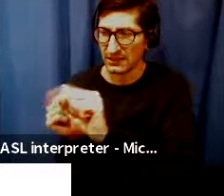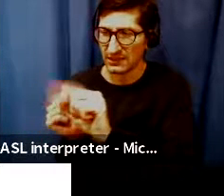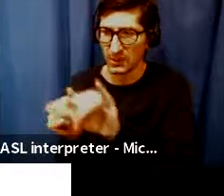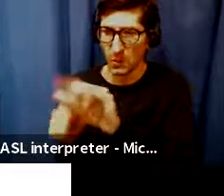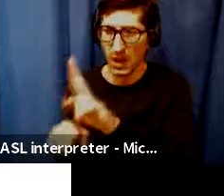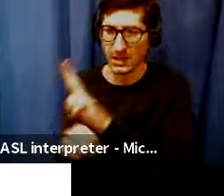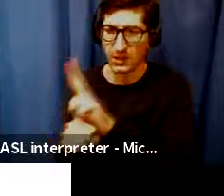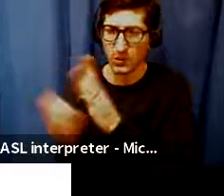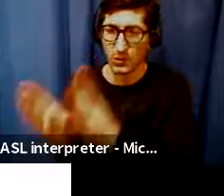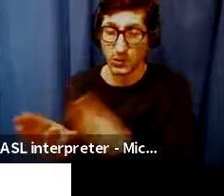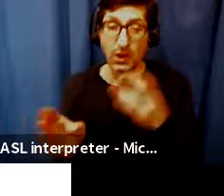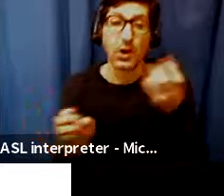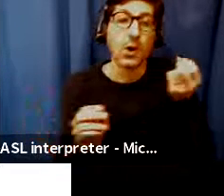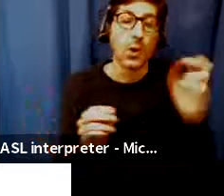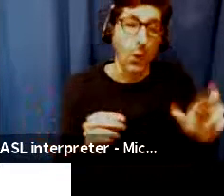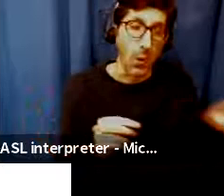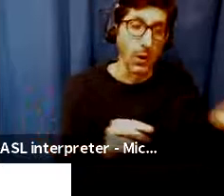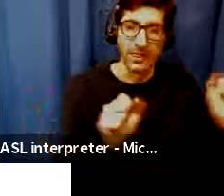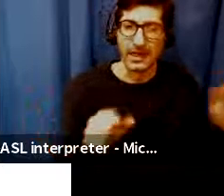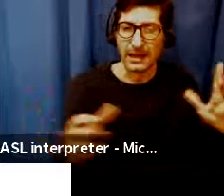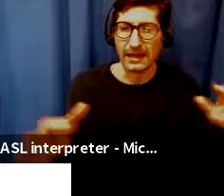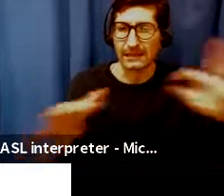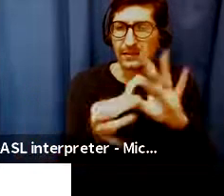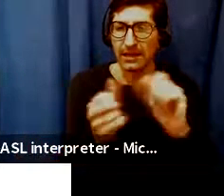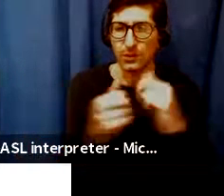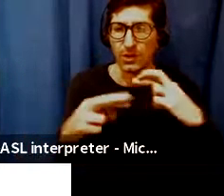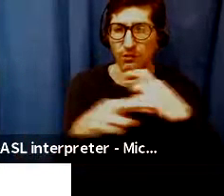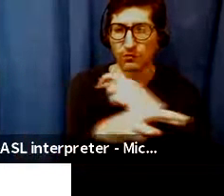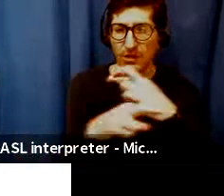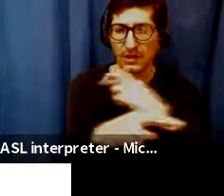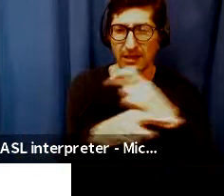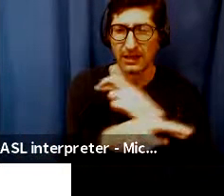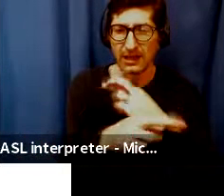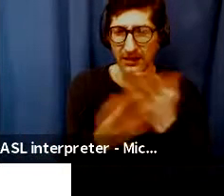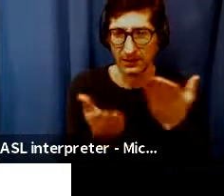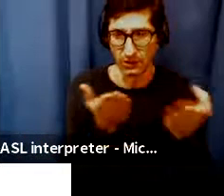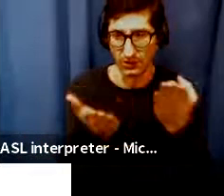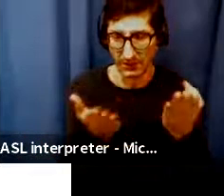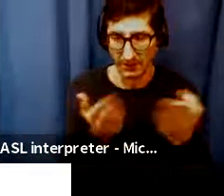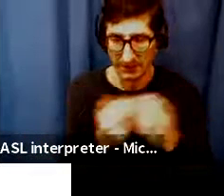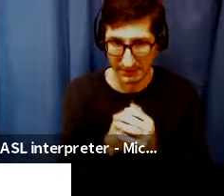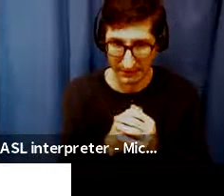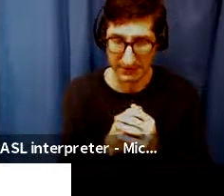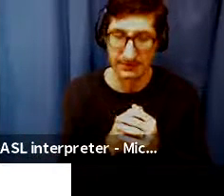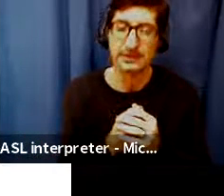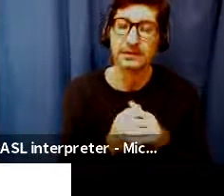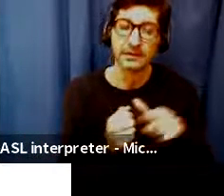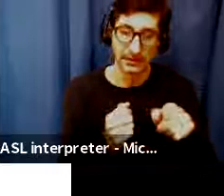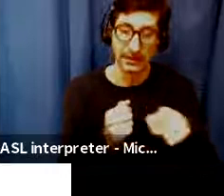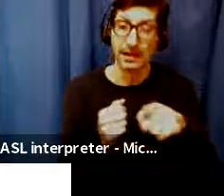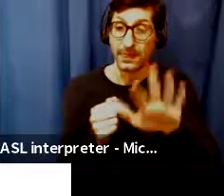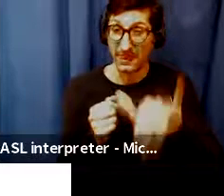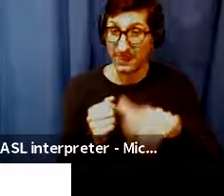can contact the relay service and which then the communication